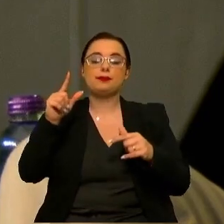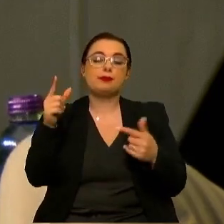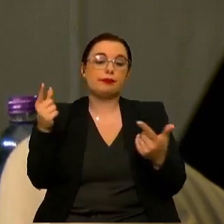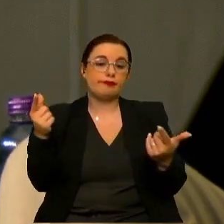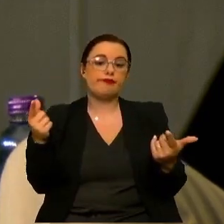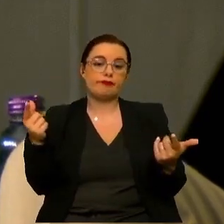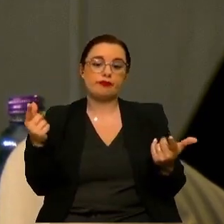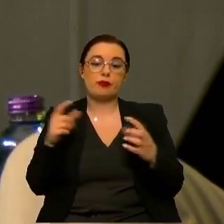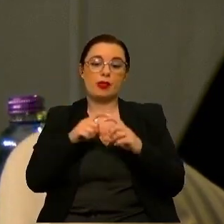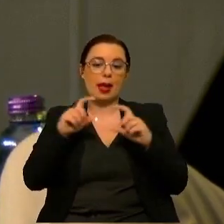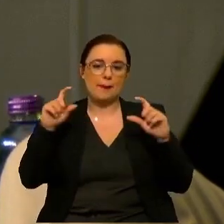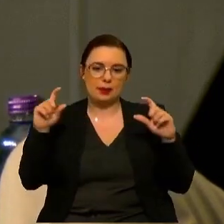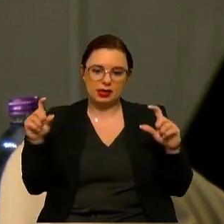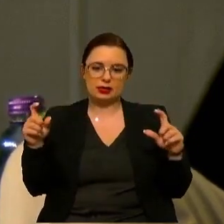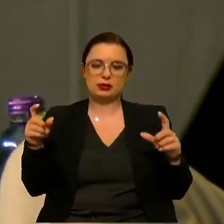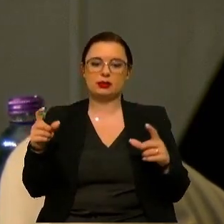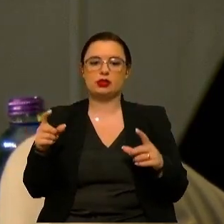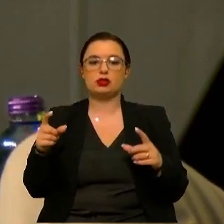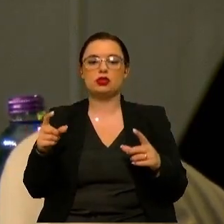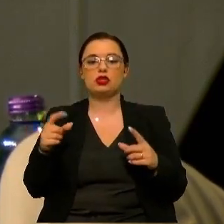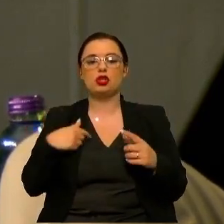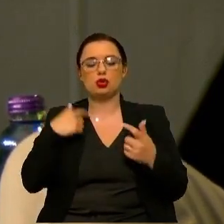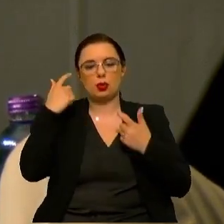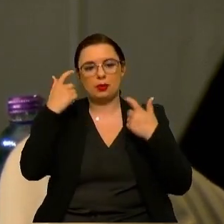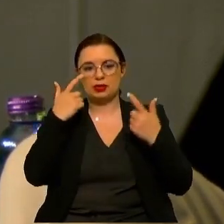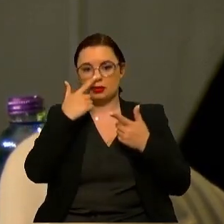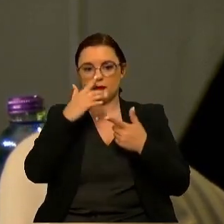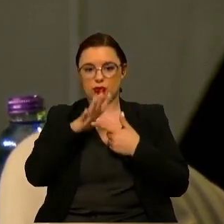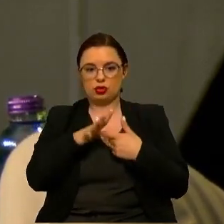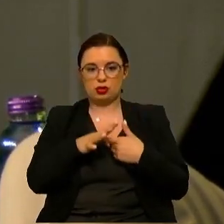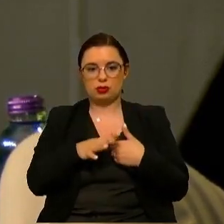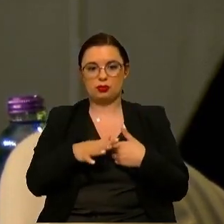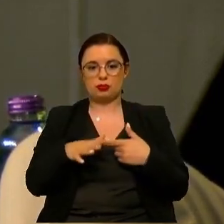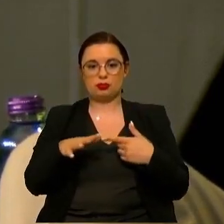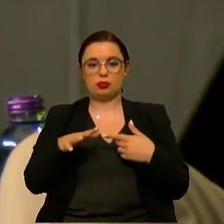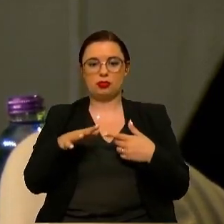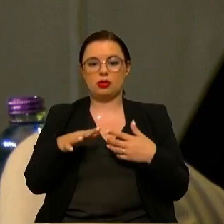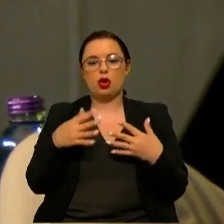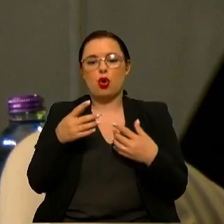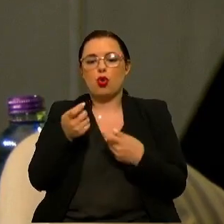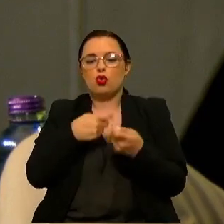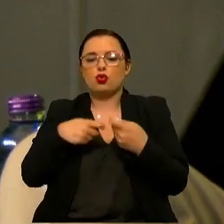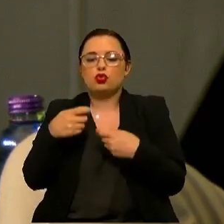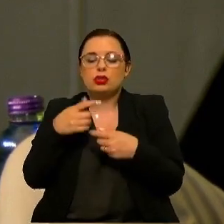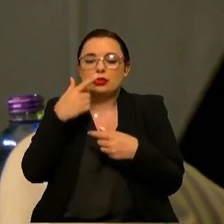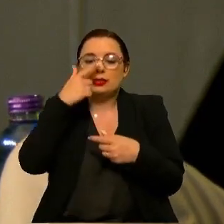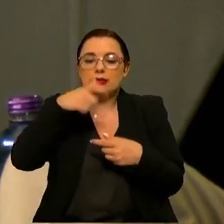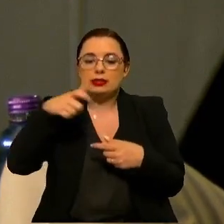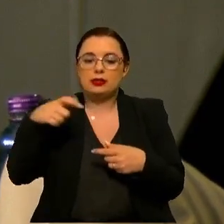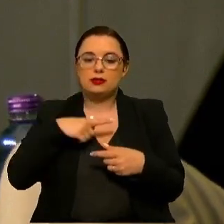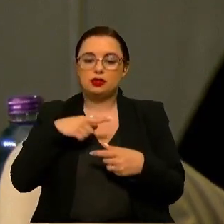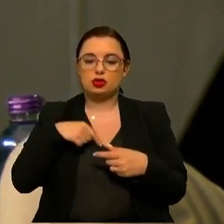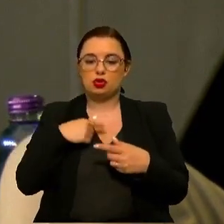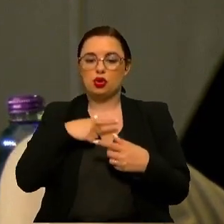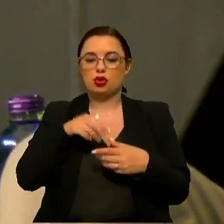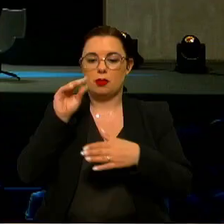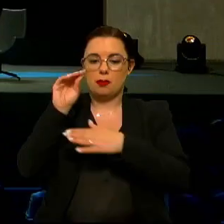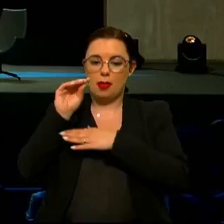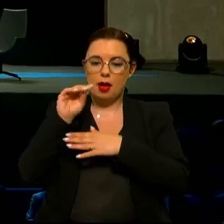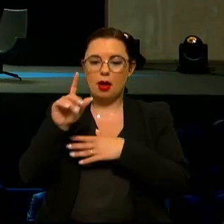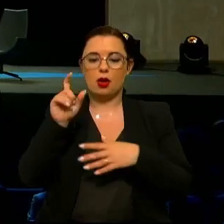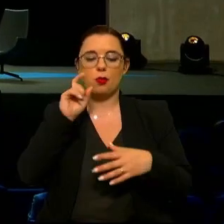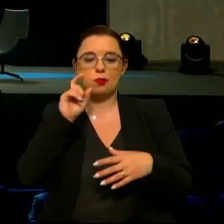linked to defense now, but it can evolve. For example, the first more